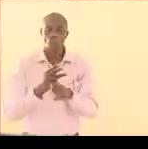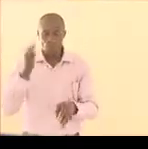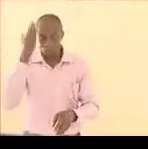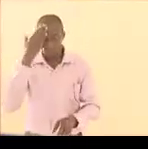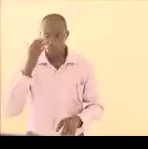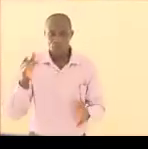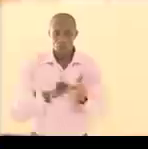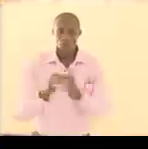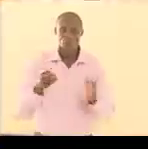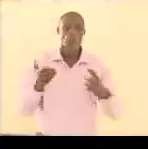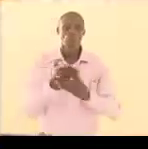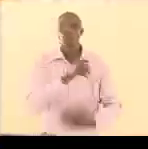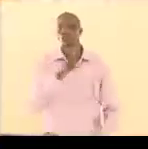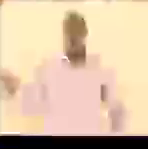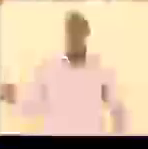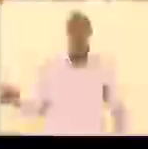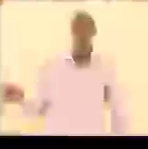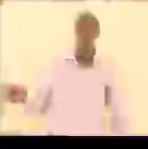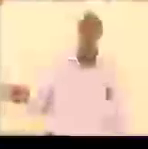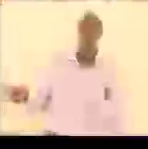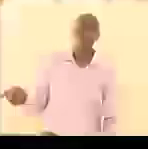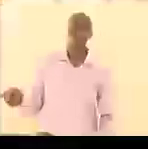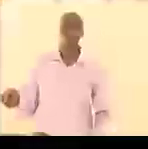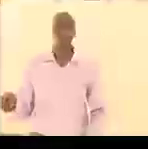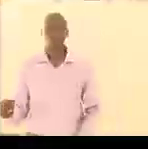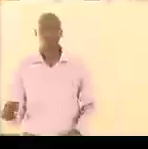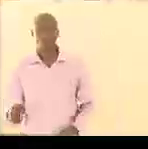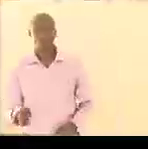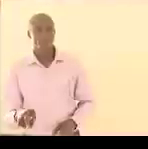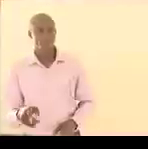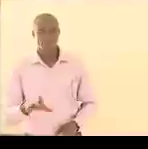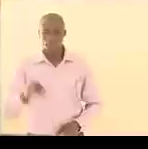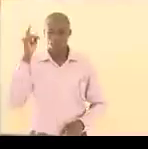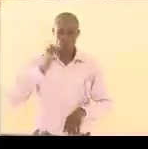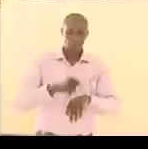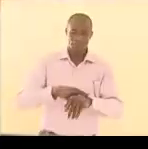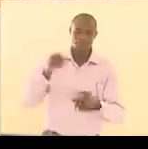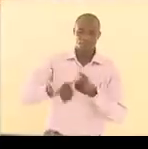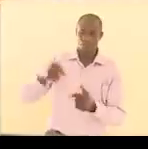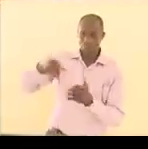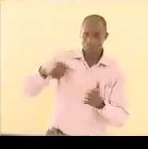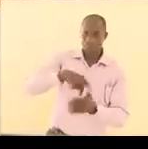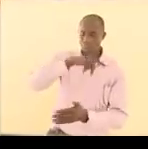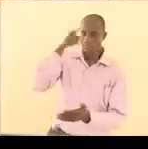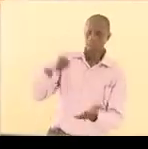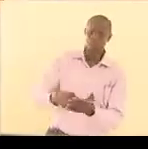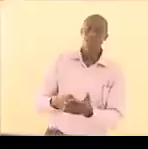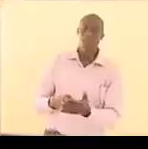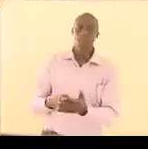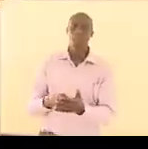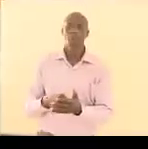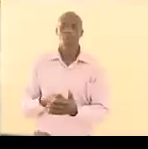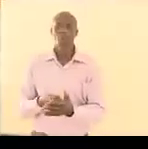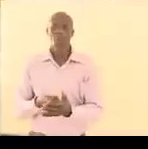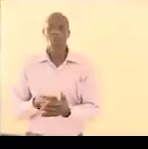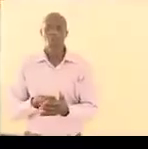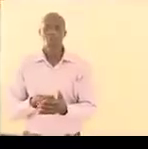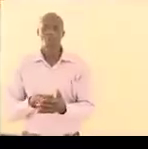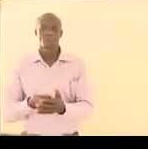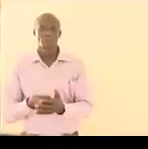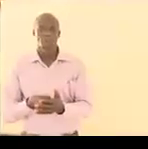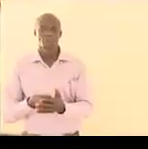will know Jesus through you. Scripture passages now. Find time to read this and let it be part of what you share with your